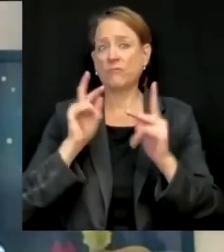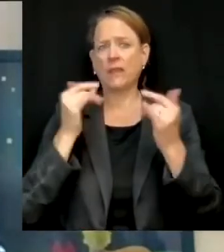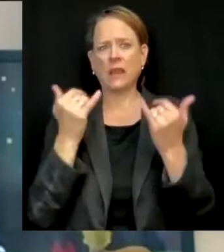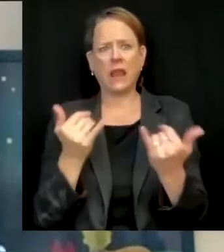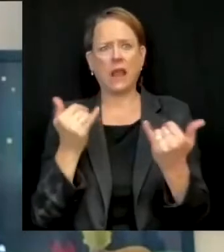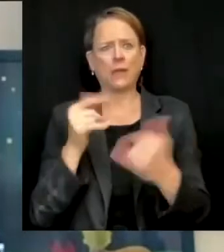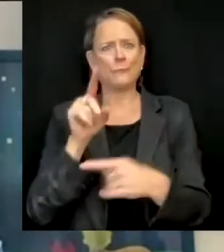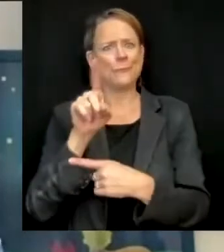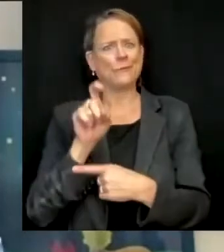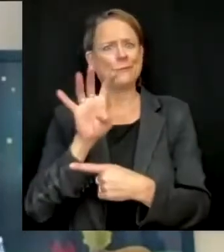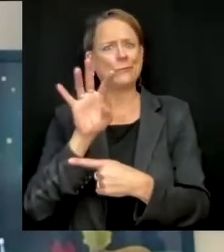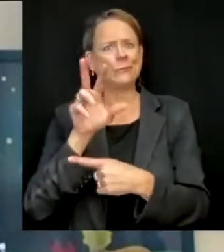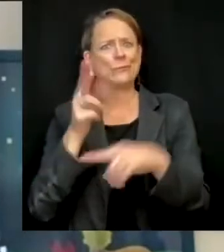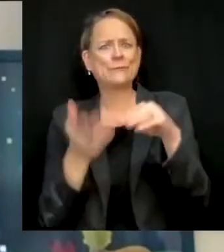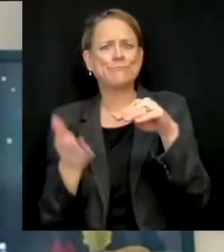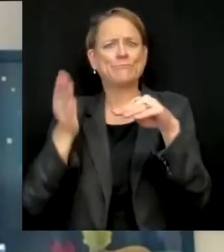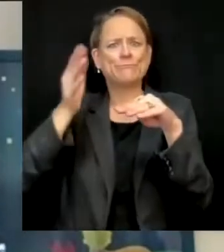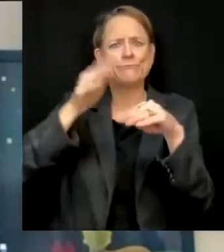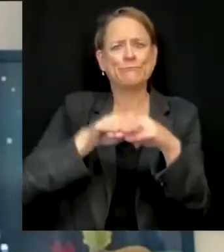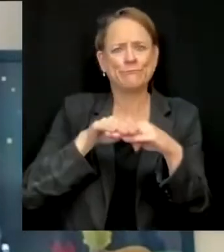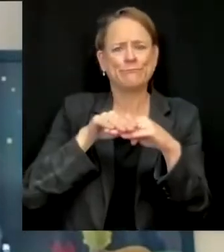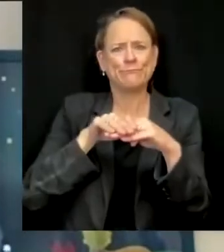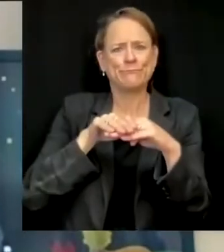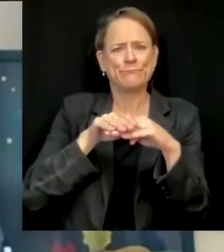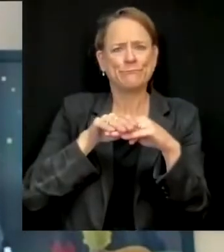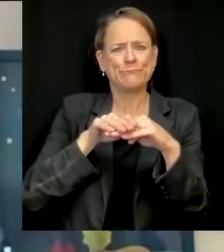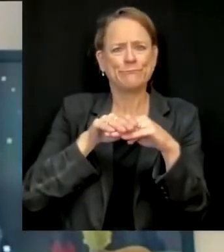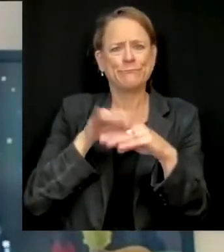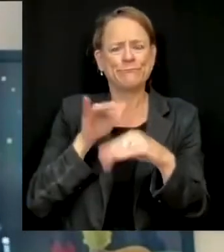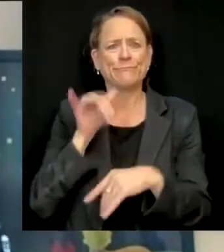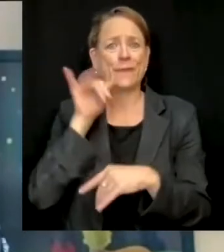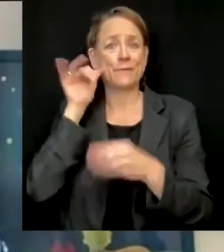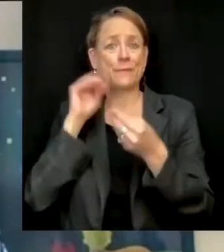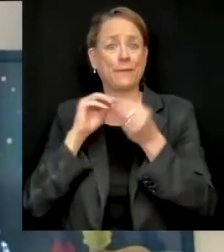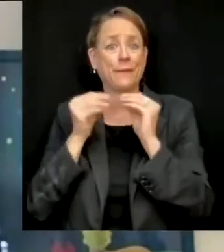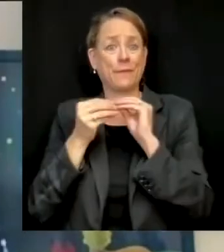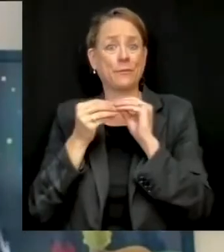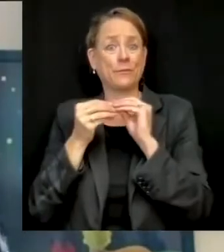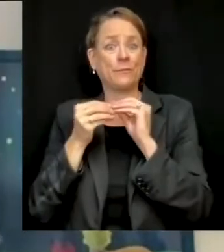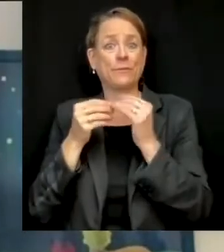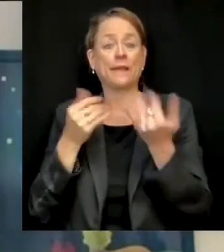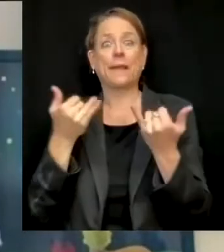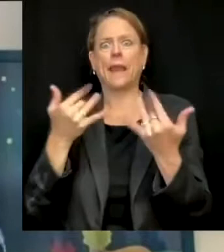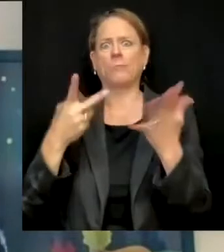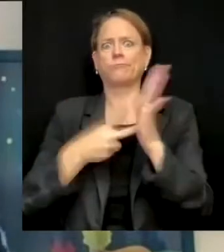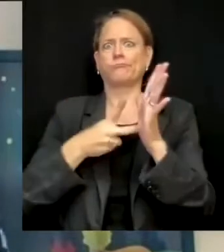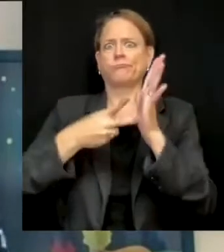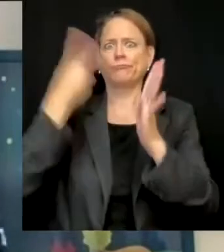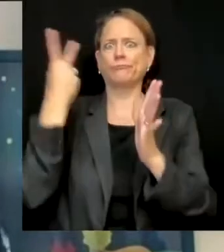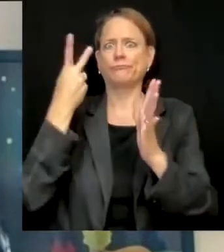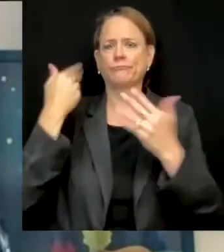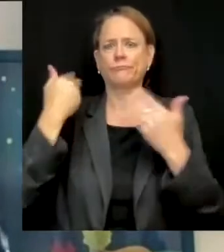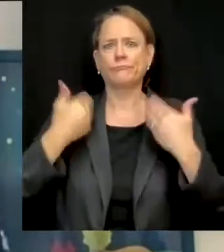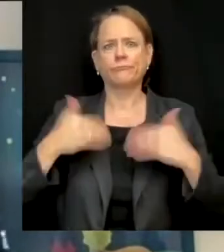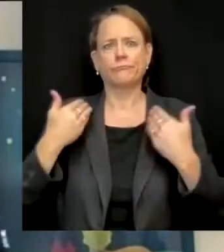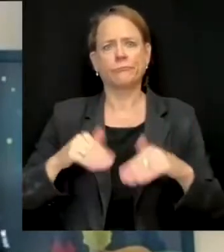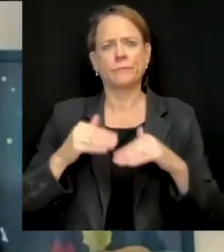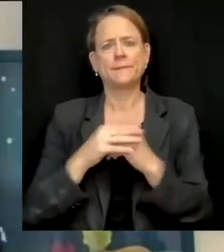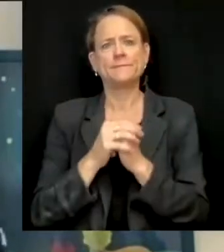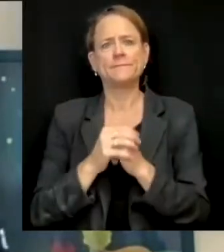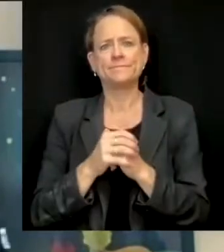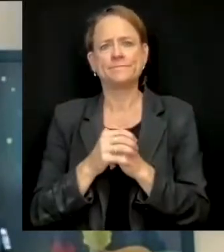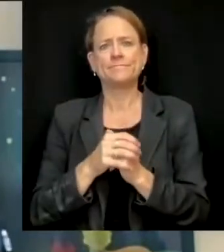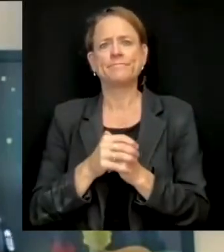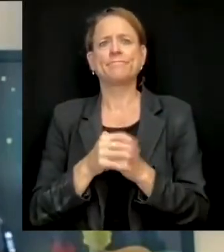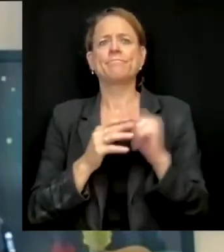reported yesterday, almost double the patients. Nearly all of these patients could have avoided this fate if